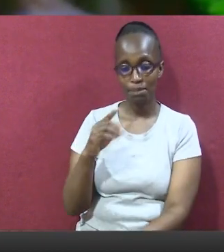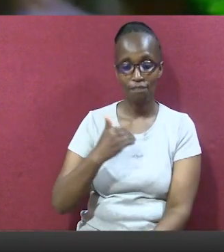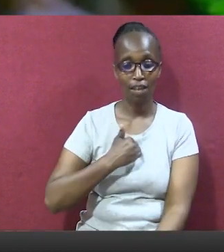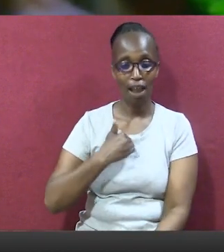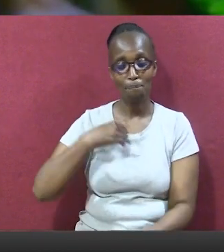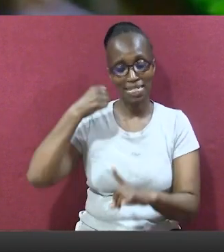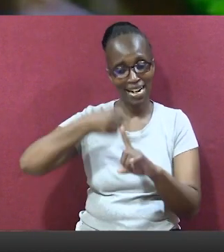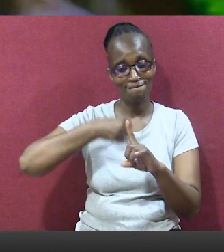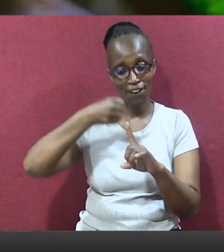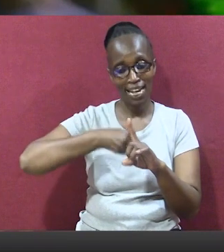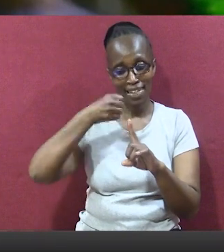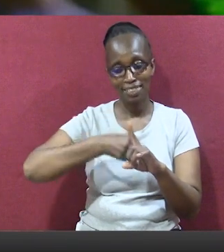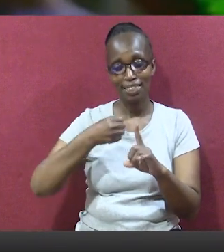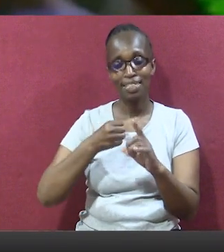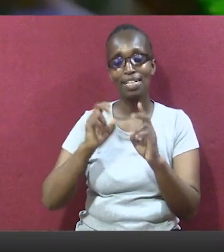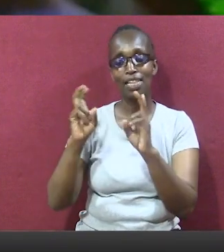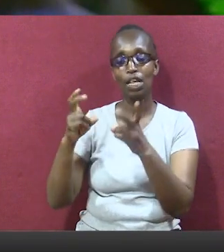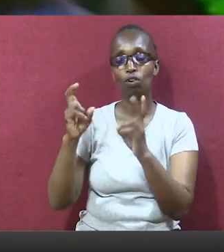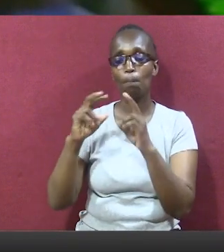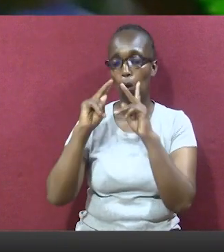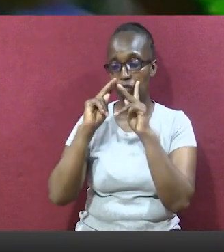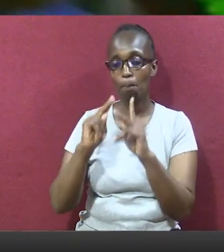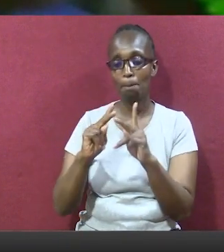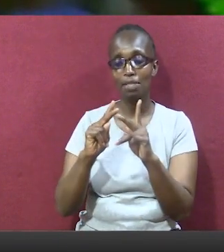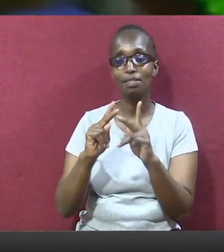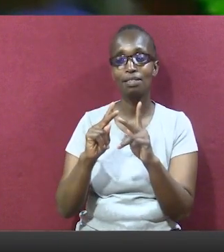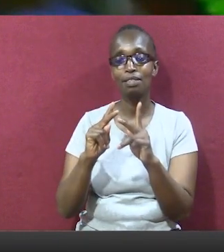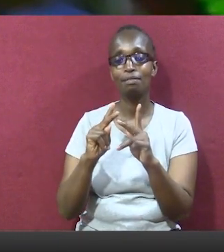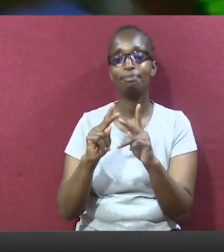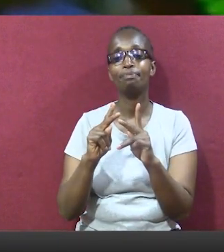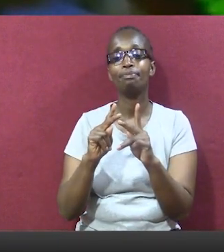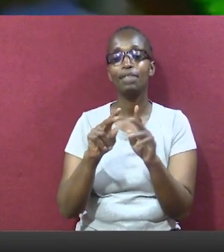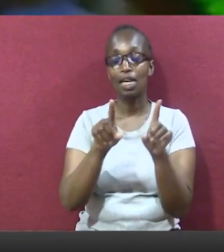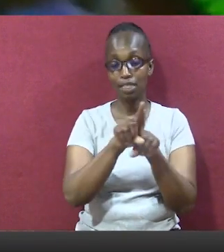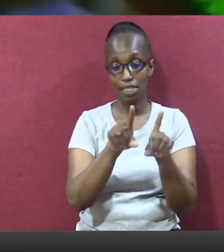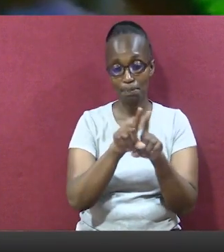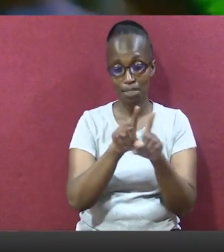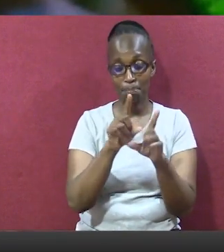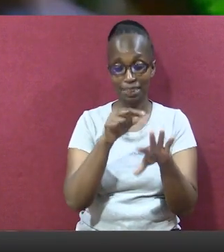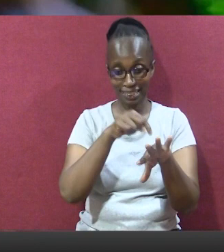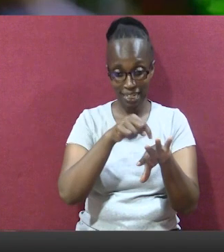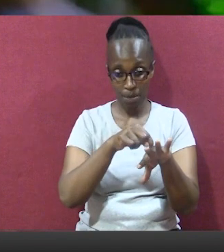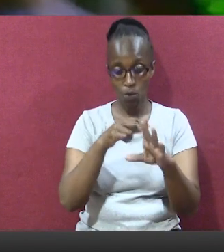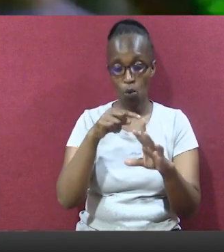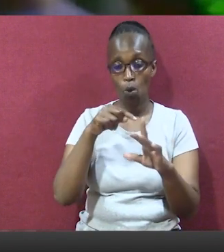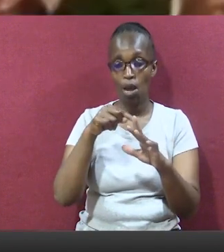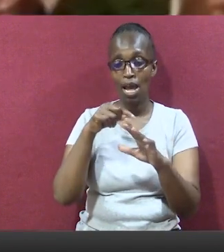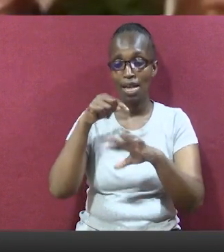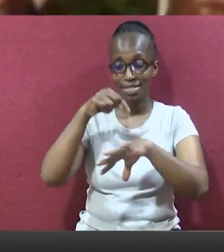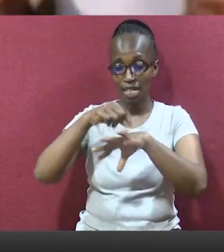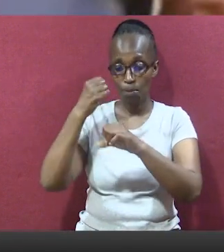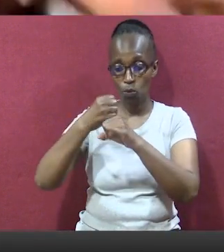muda mrefu amekuwa akipigania mambo ya amani kwa muda mrefu sana. Vile vile